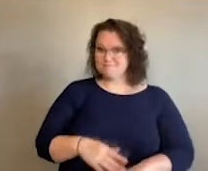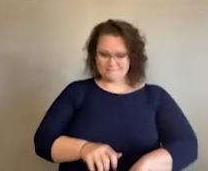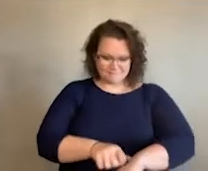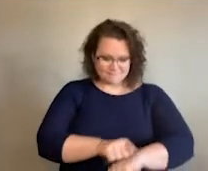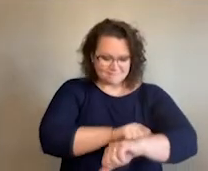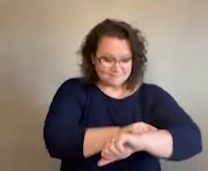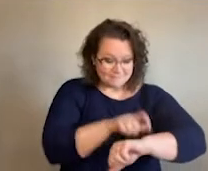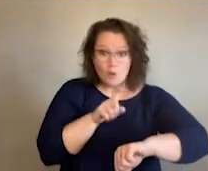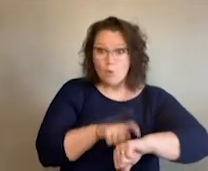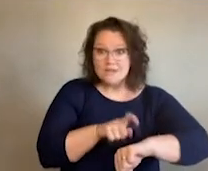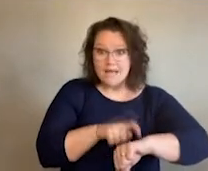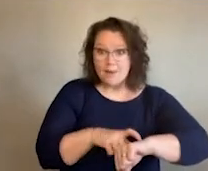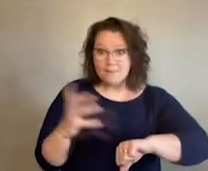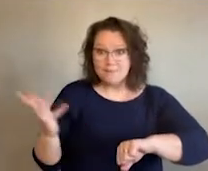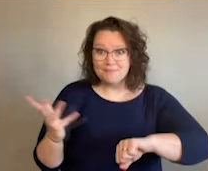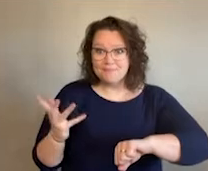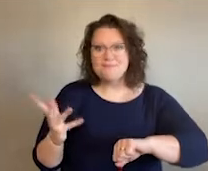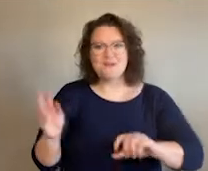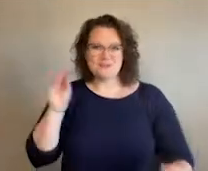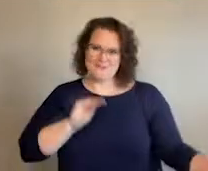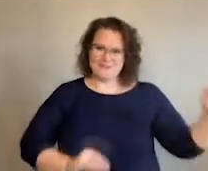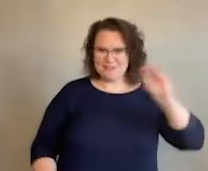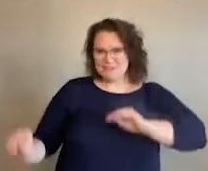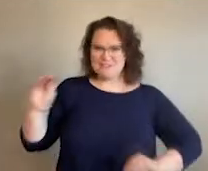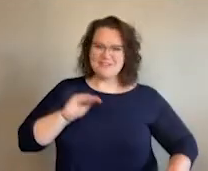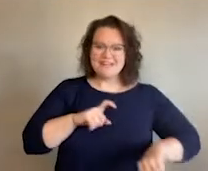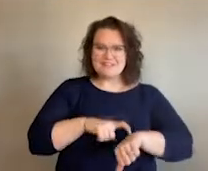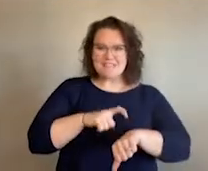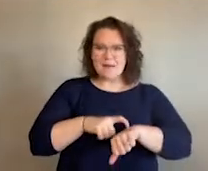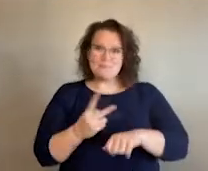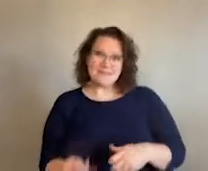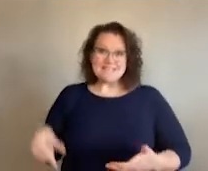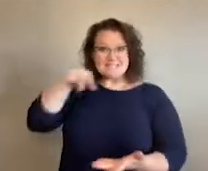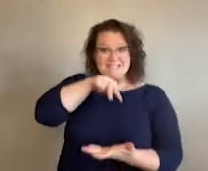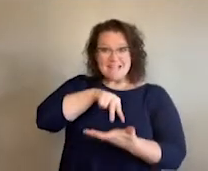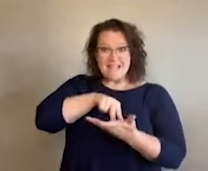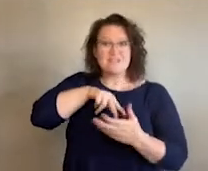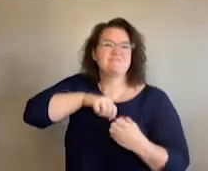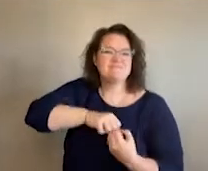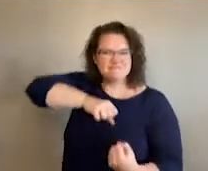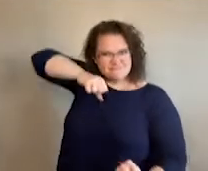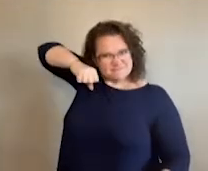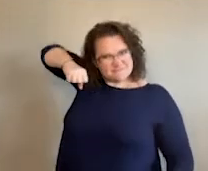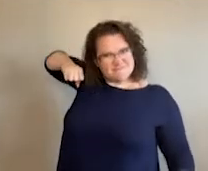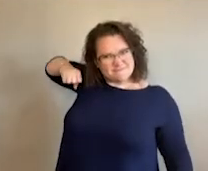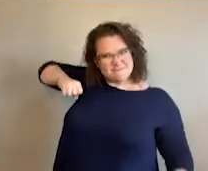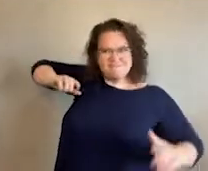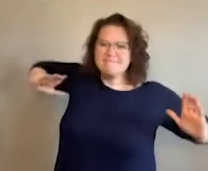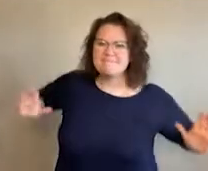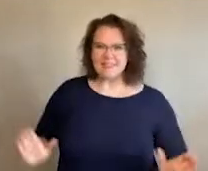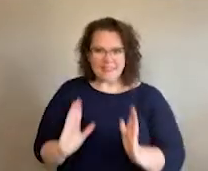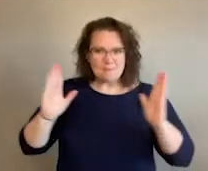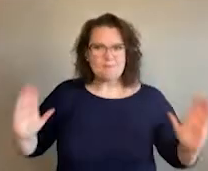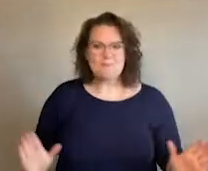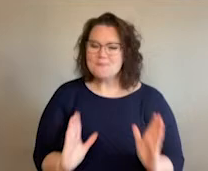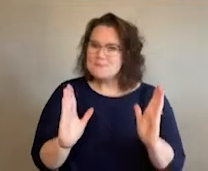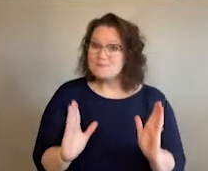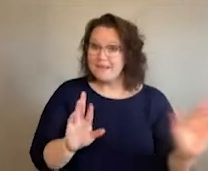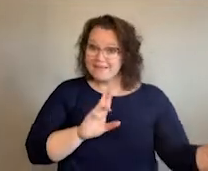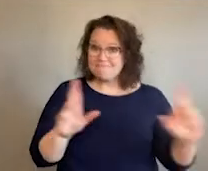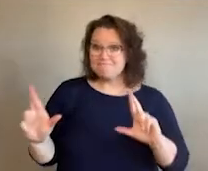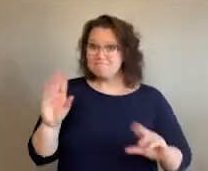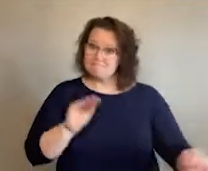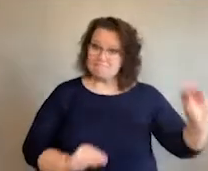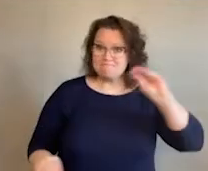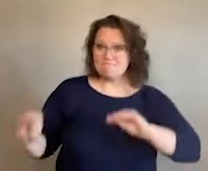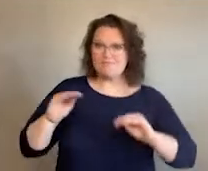Okay, friends, what time is it? It's wiggle time. Stand up, stretch out those muscles, get them going. Let's get ready